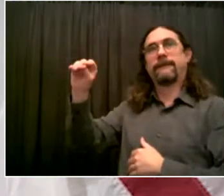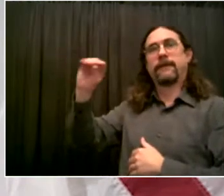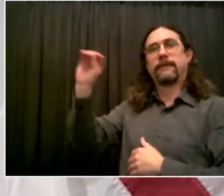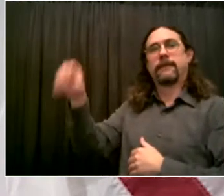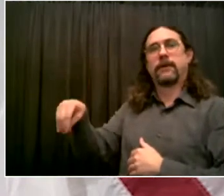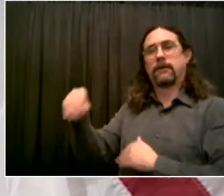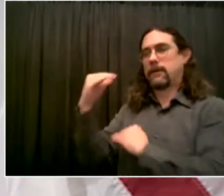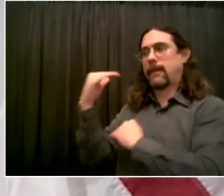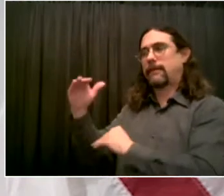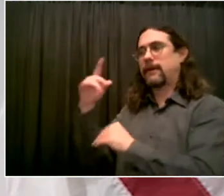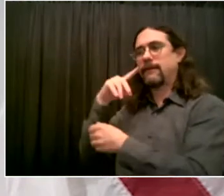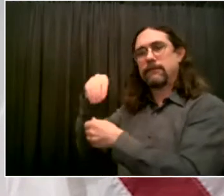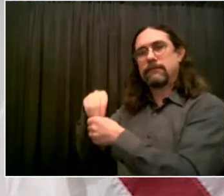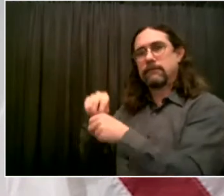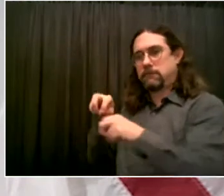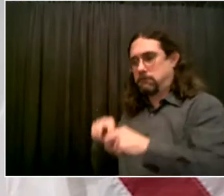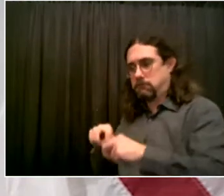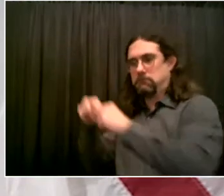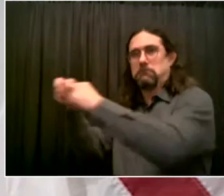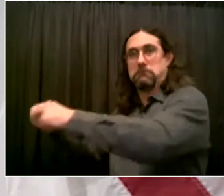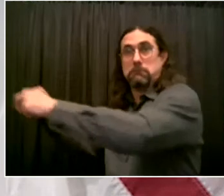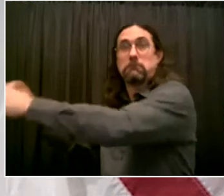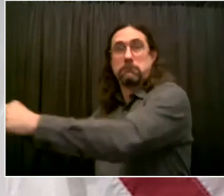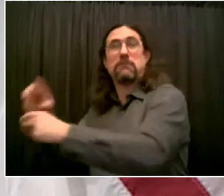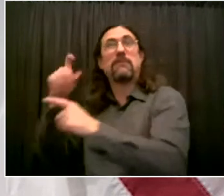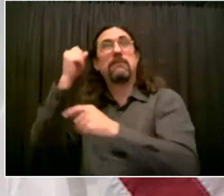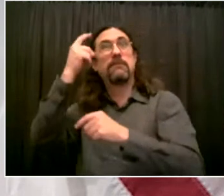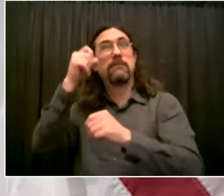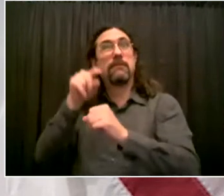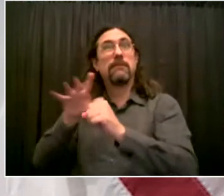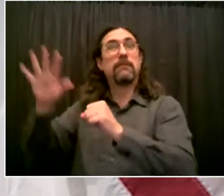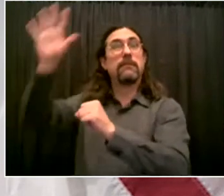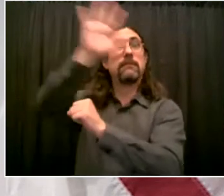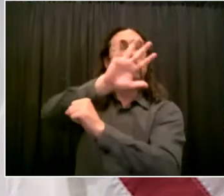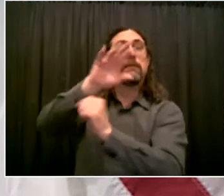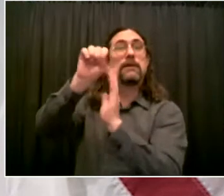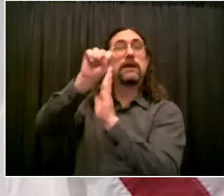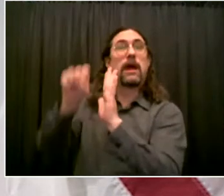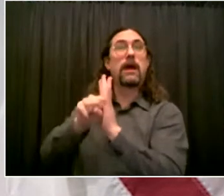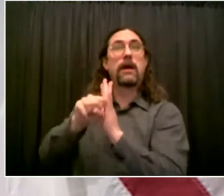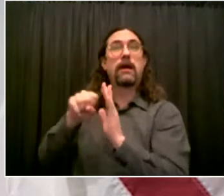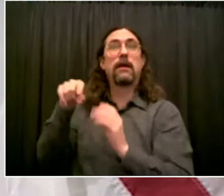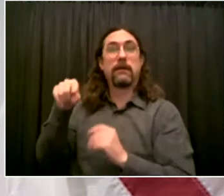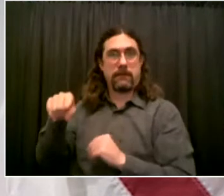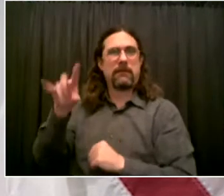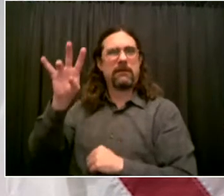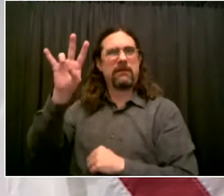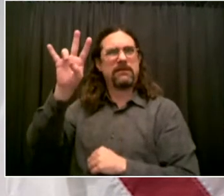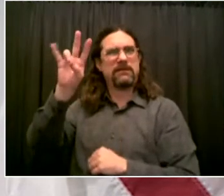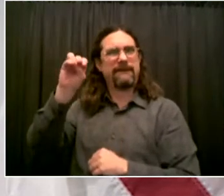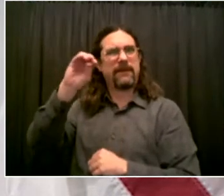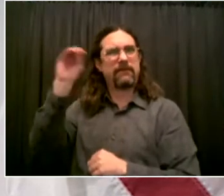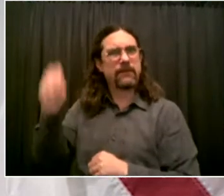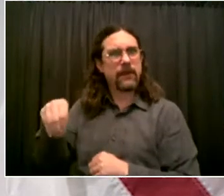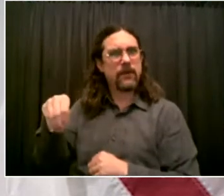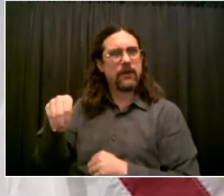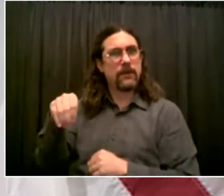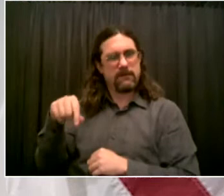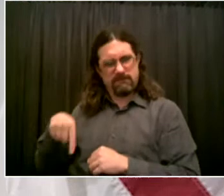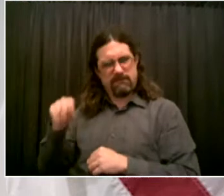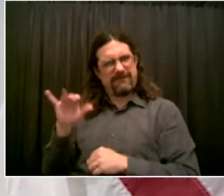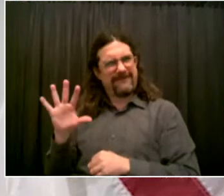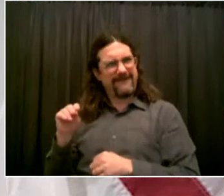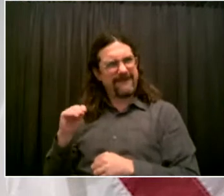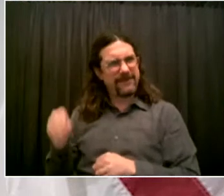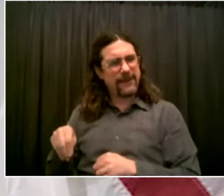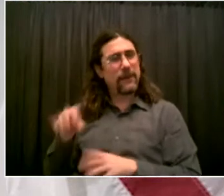came down from the state. Is that a move to 50% that you would have made if you had the choice? And relatedly, does